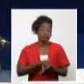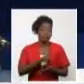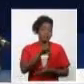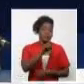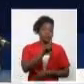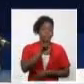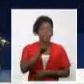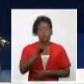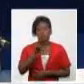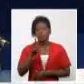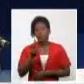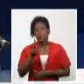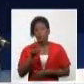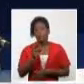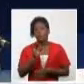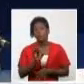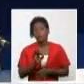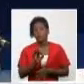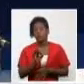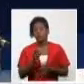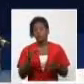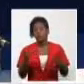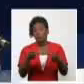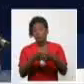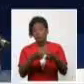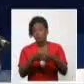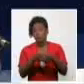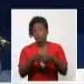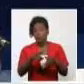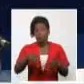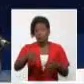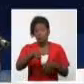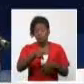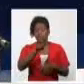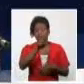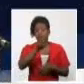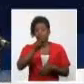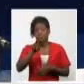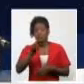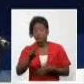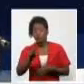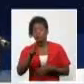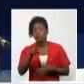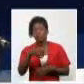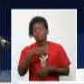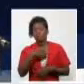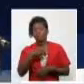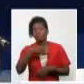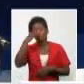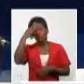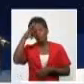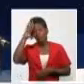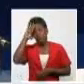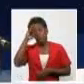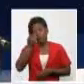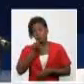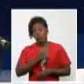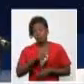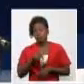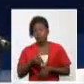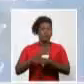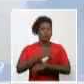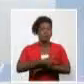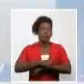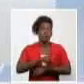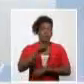same municipality. Santiago, Plaza, Centro Habana, and Playa does not have much